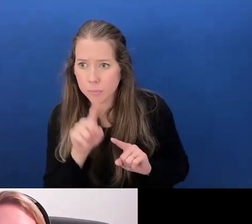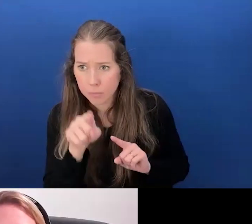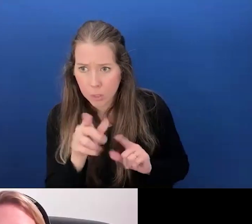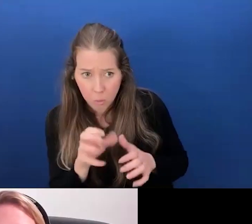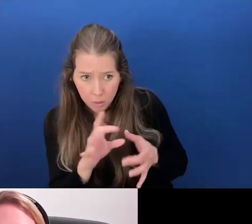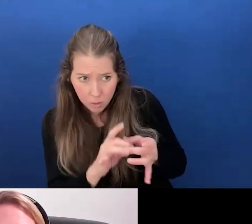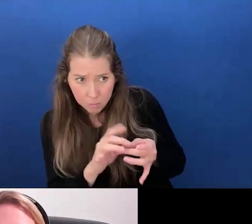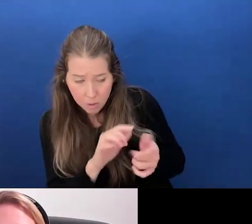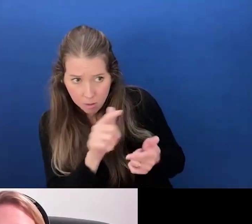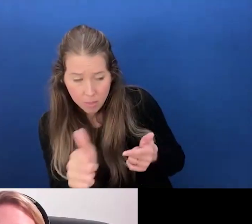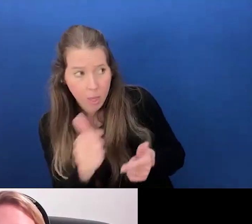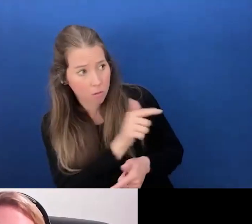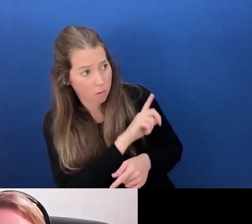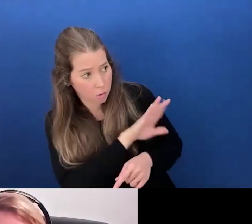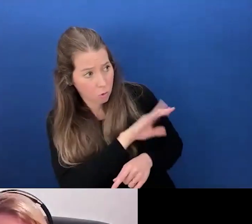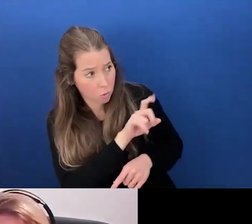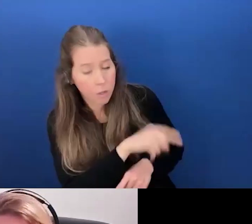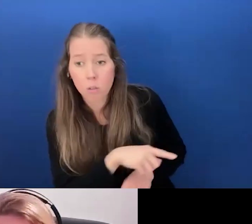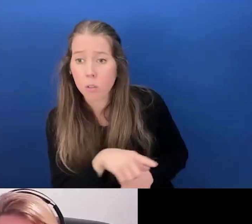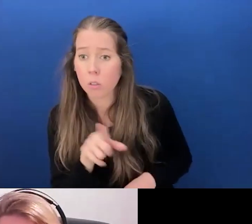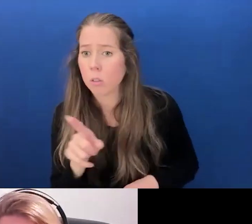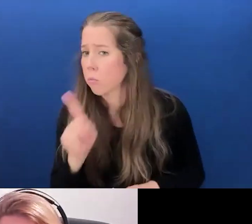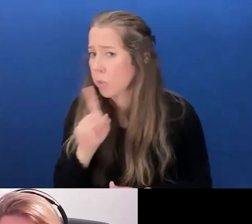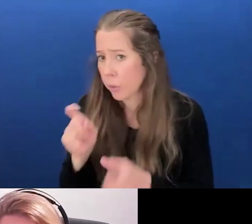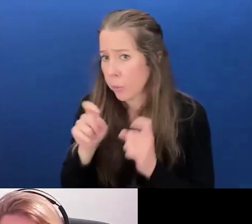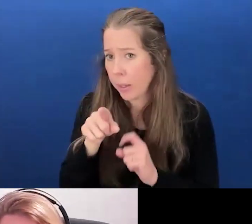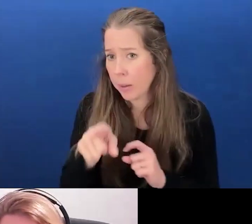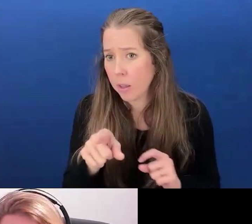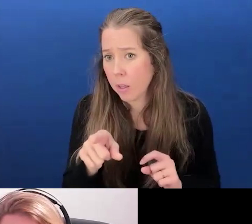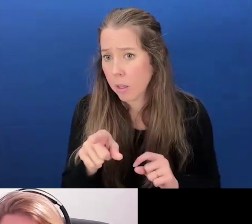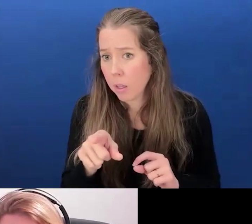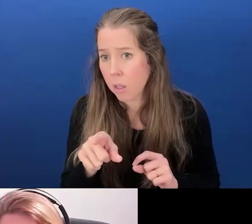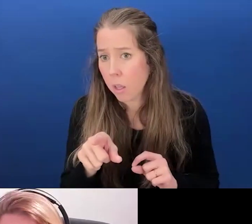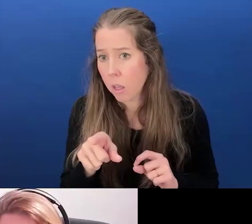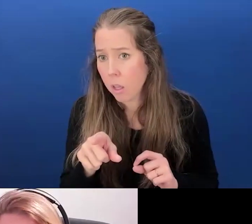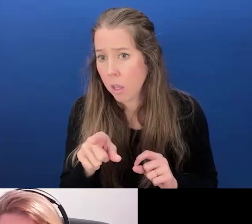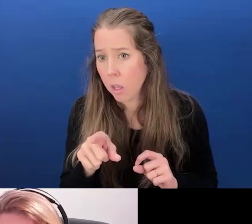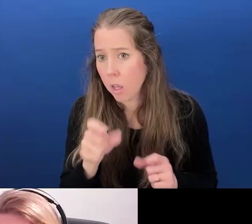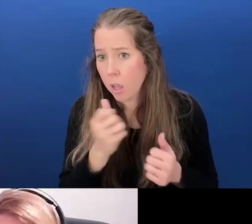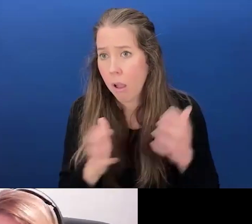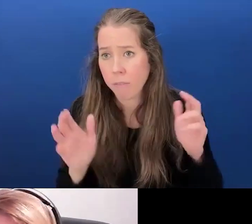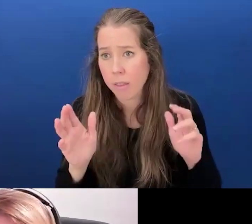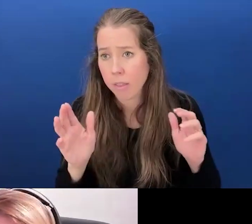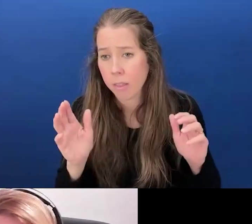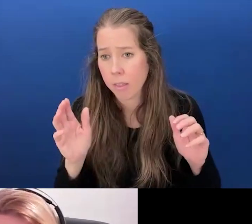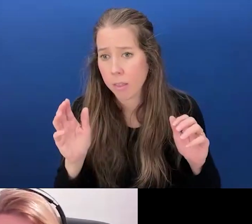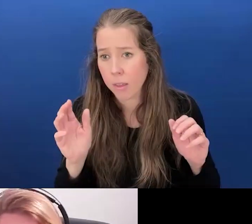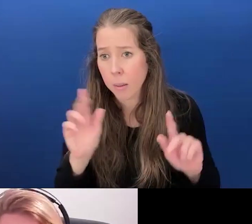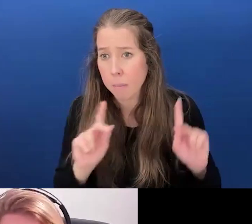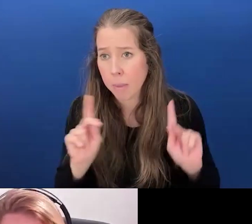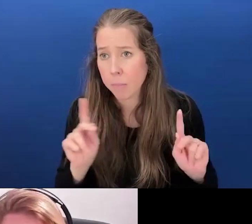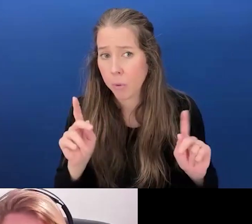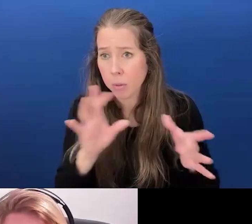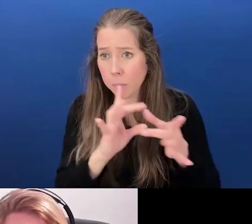anything and then we'll go to your question? Yeah, it'll be quick. Yeah, It'll be please quick. do. Okay, everything people are talking about kind of relates